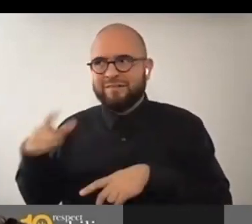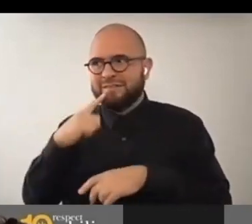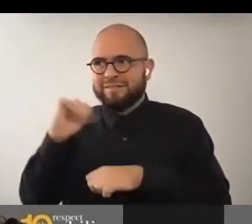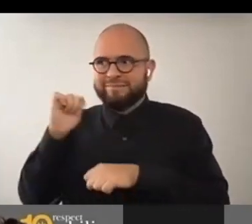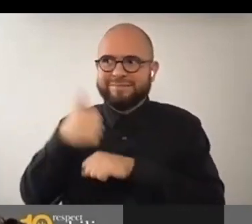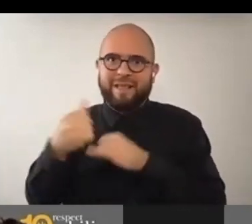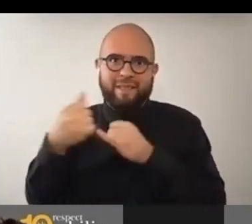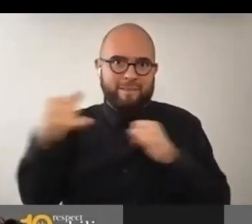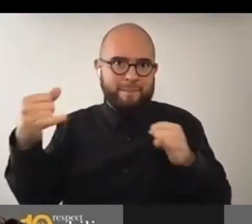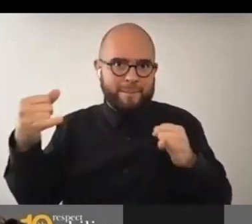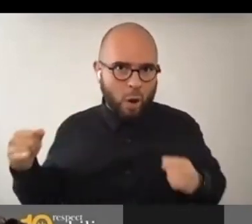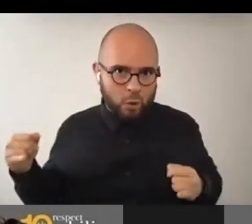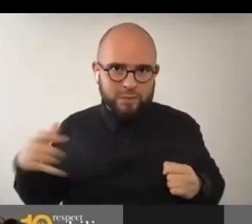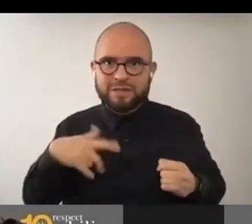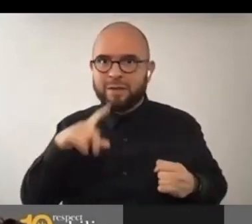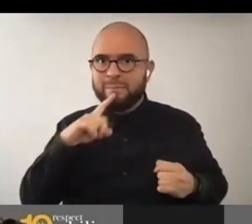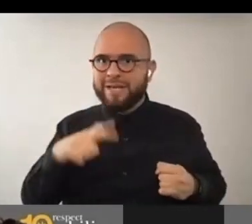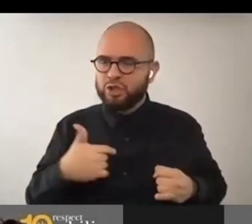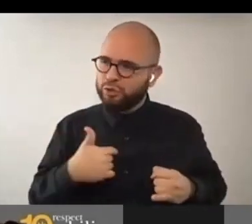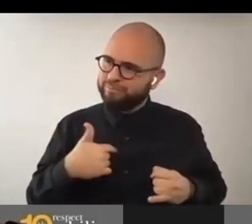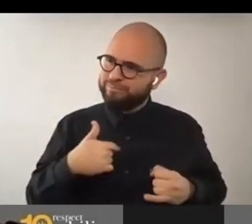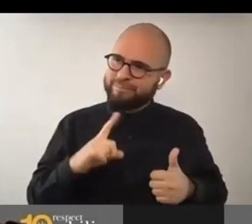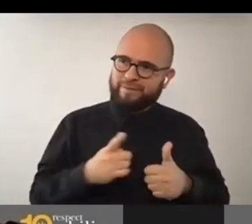and putting yourself first. And